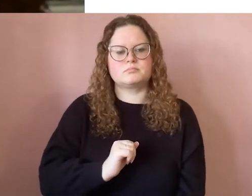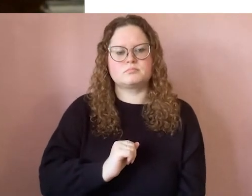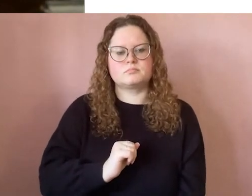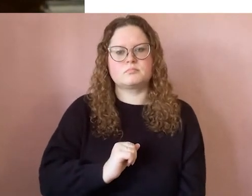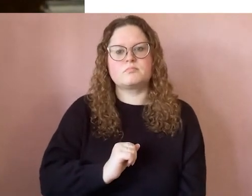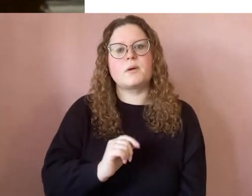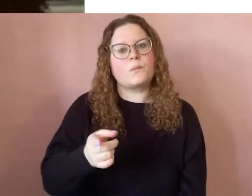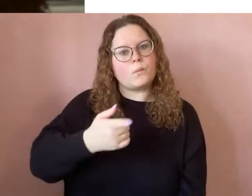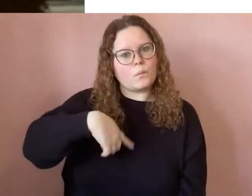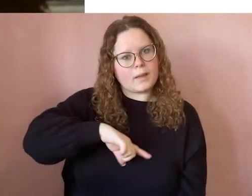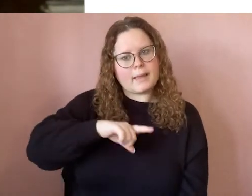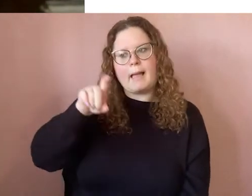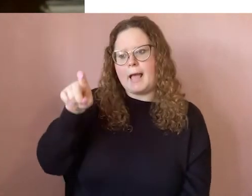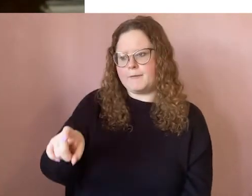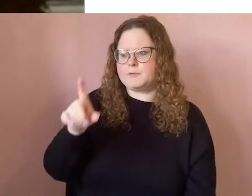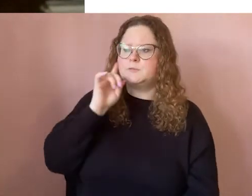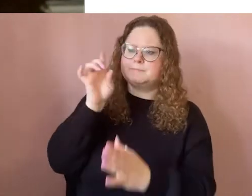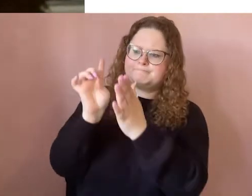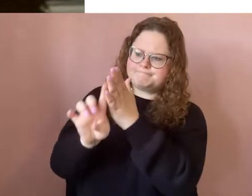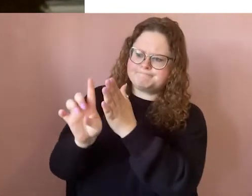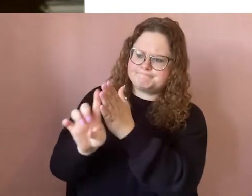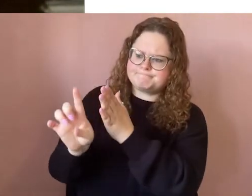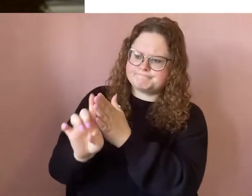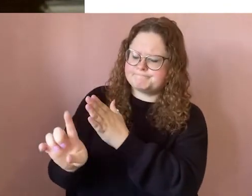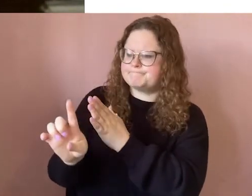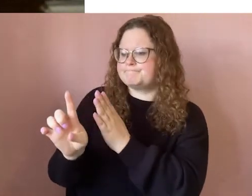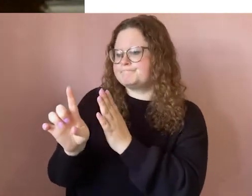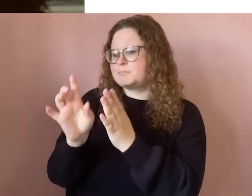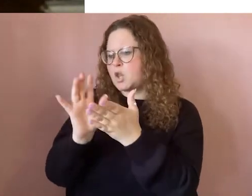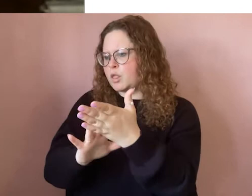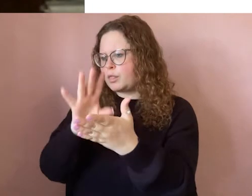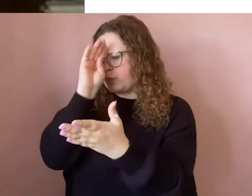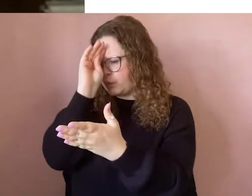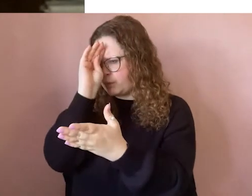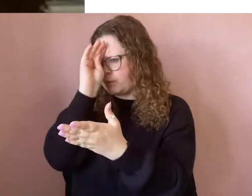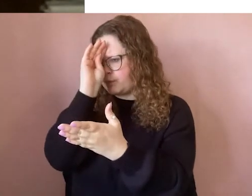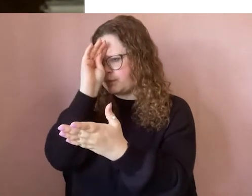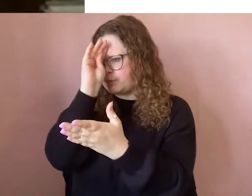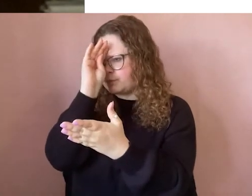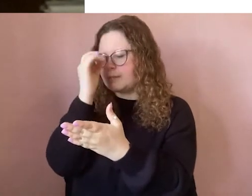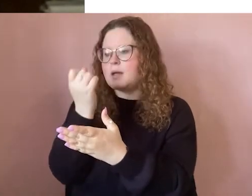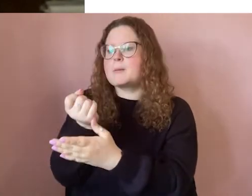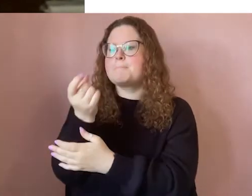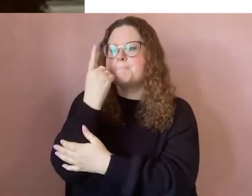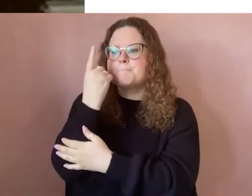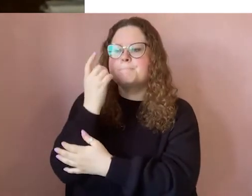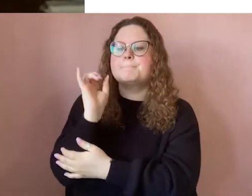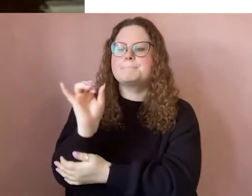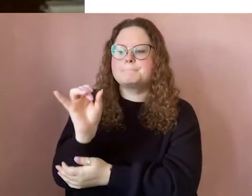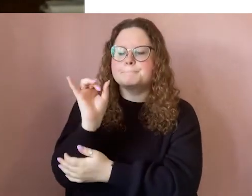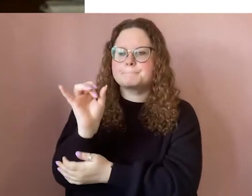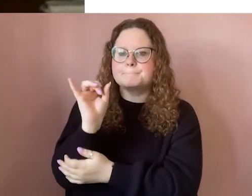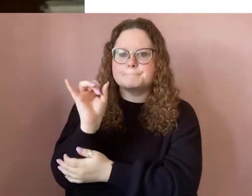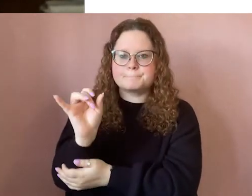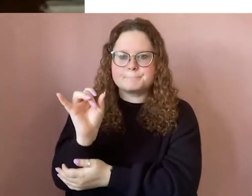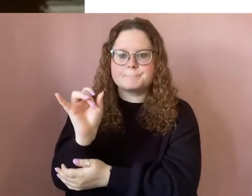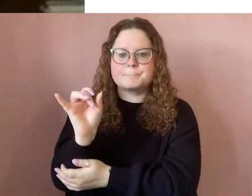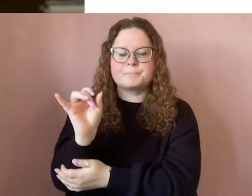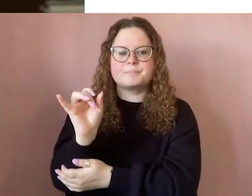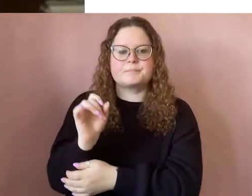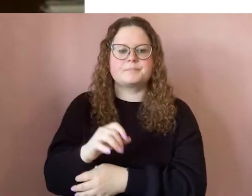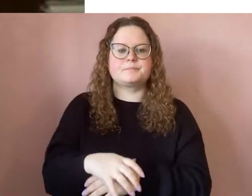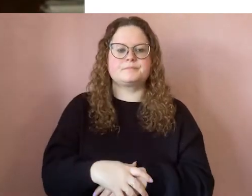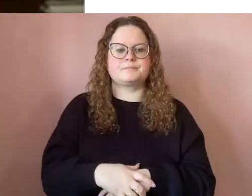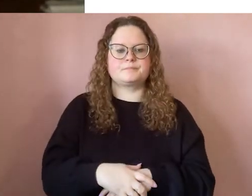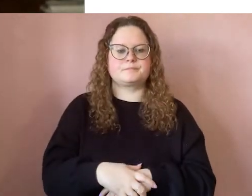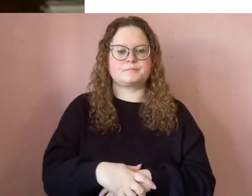latter projects into the former. They are also connected by the opportunity that artificial intelligence